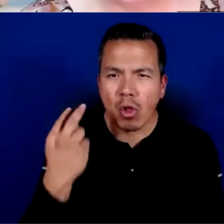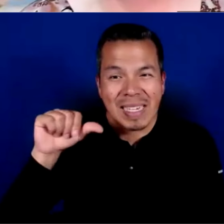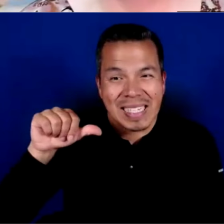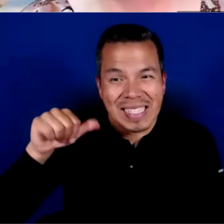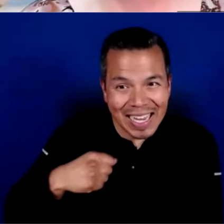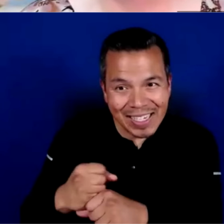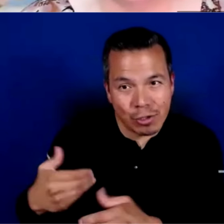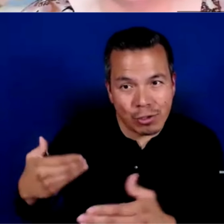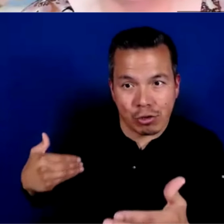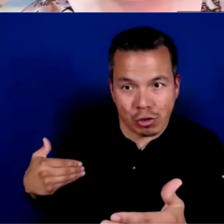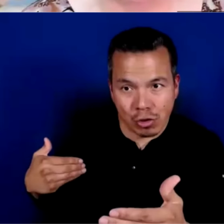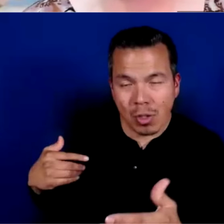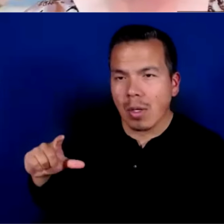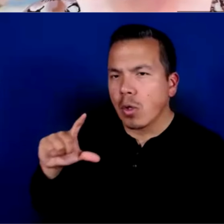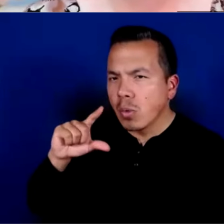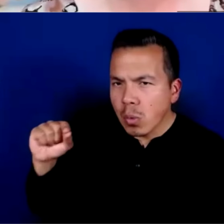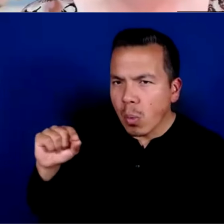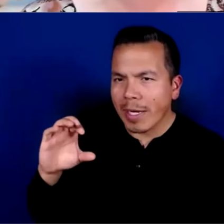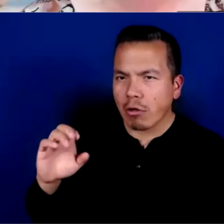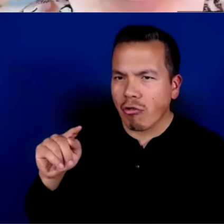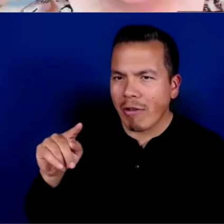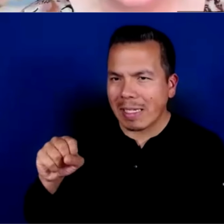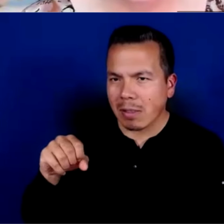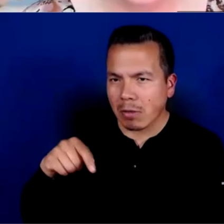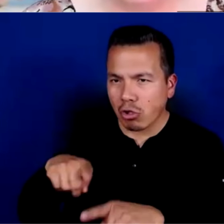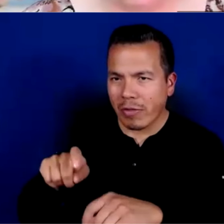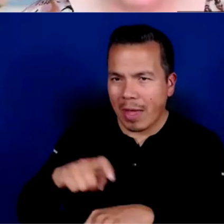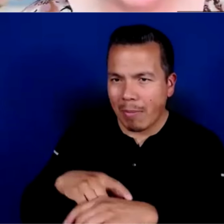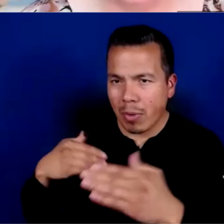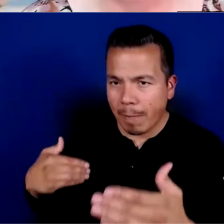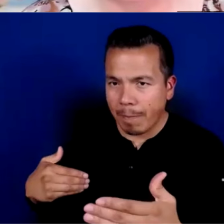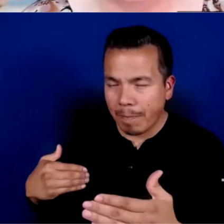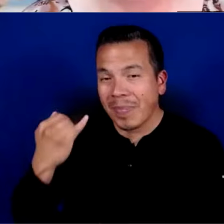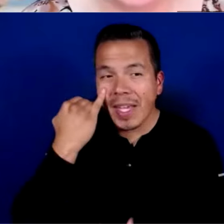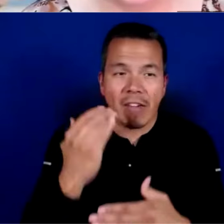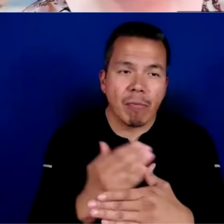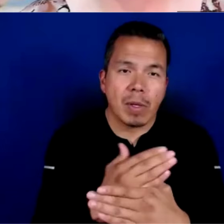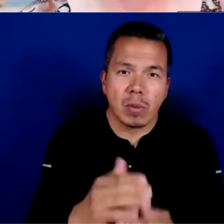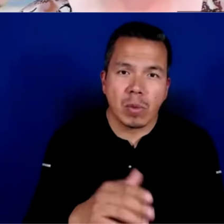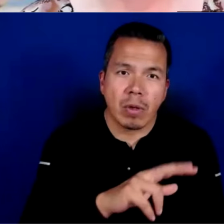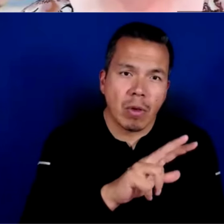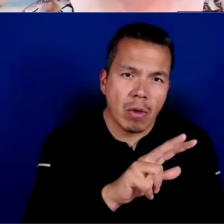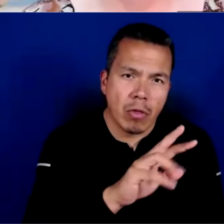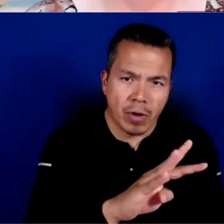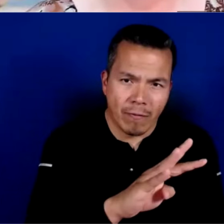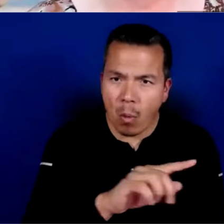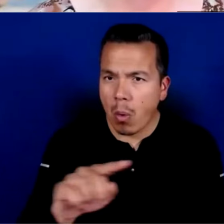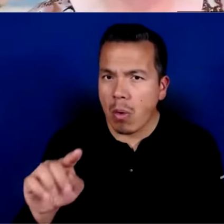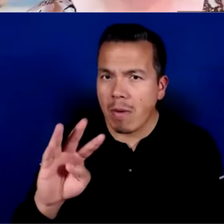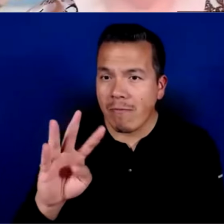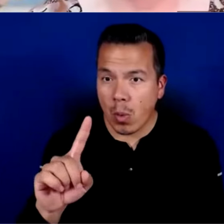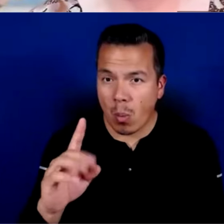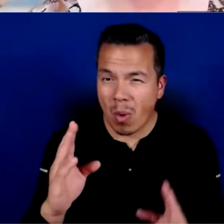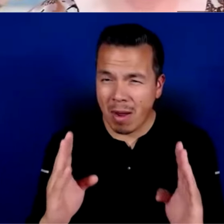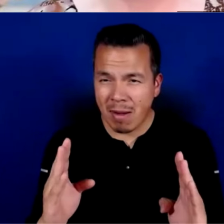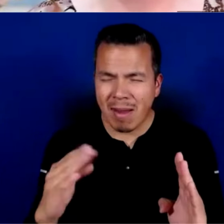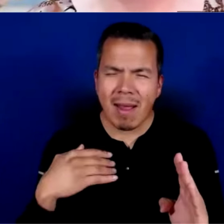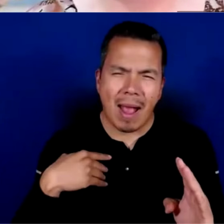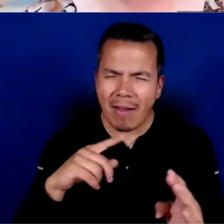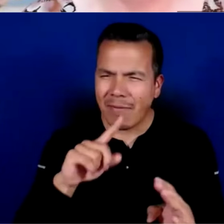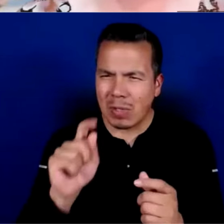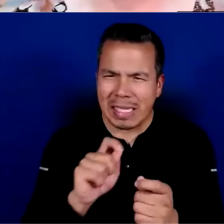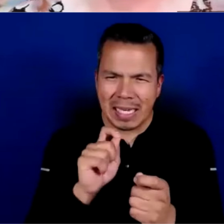20 credits in that look back period. If they're between 24 and 31, they have this whole system where they subtract